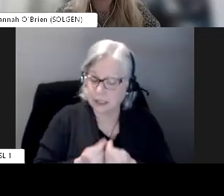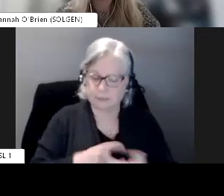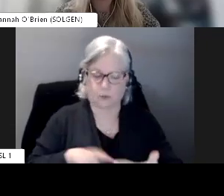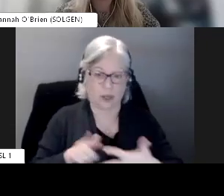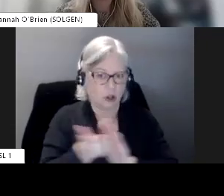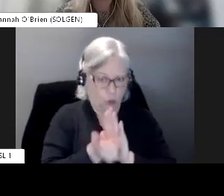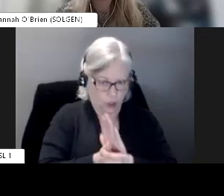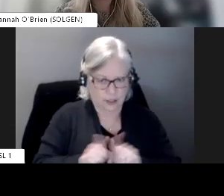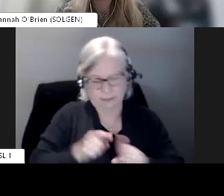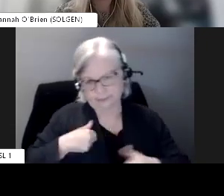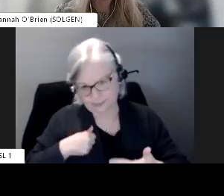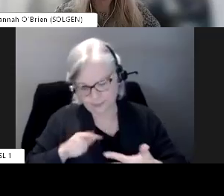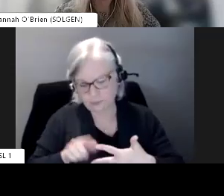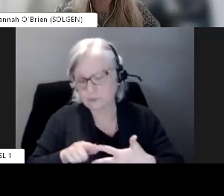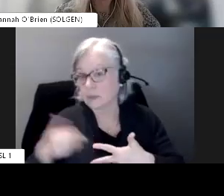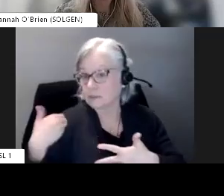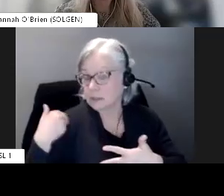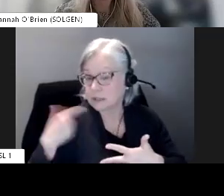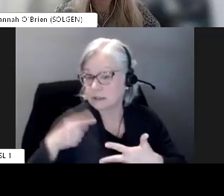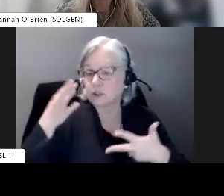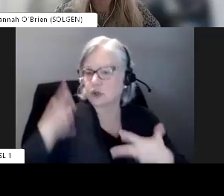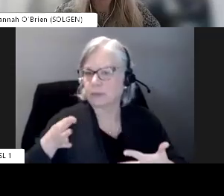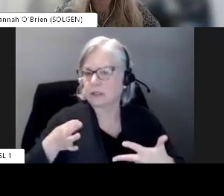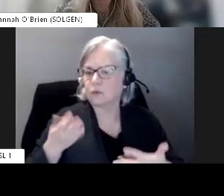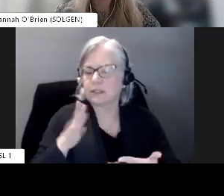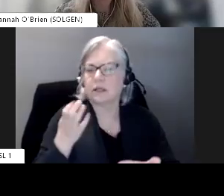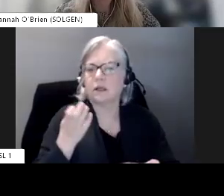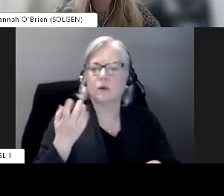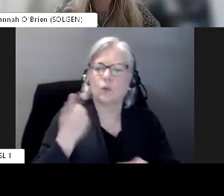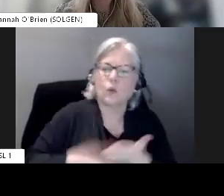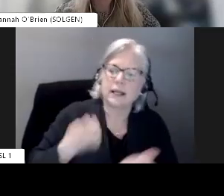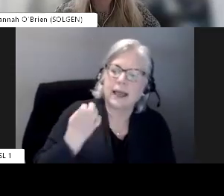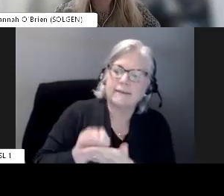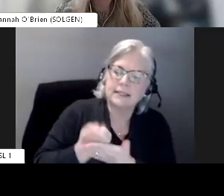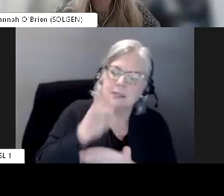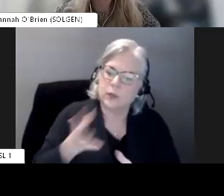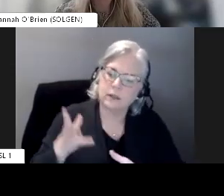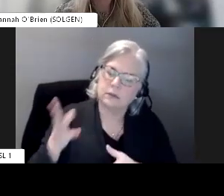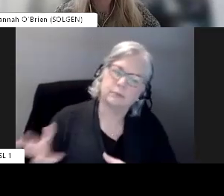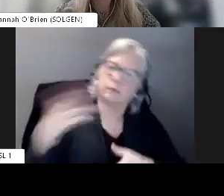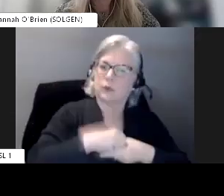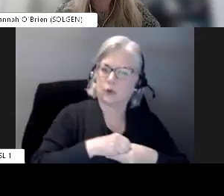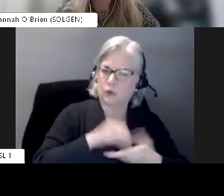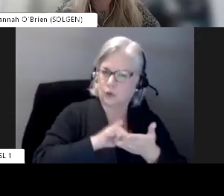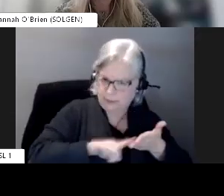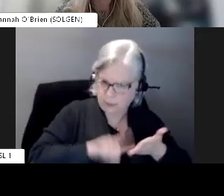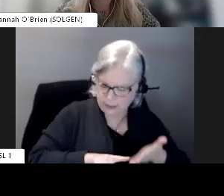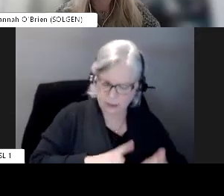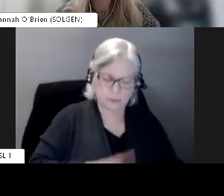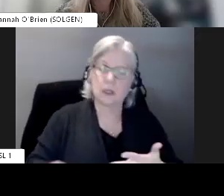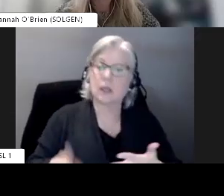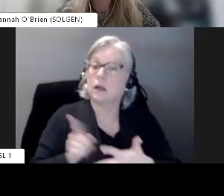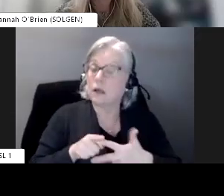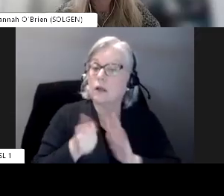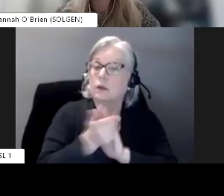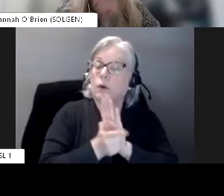like me who is tasked with determining what evidence will be called at the inquest. And then the lawyer is